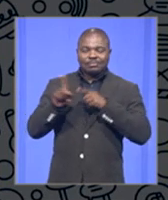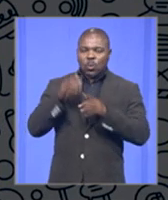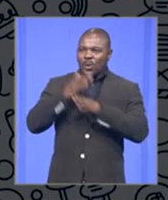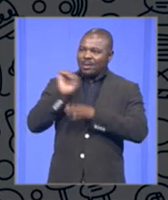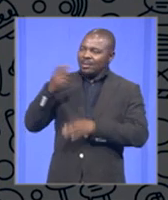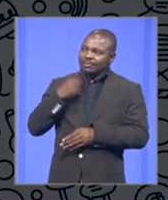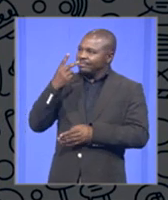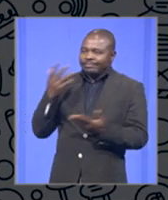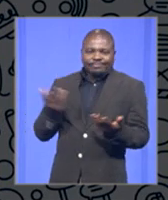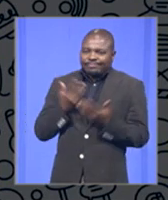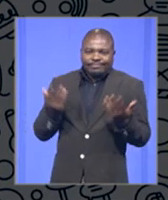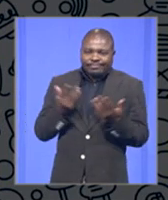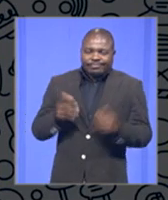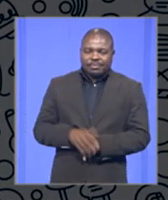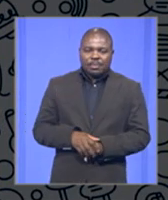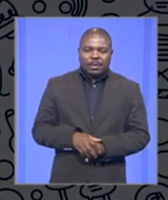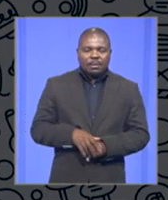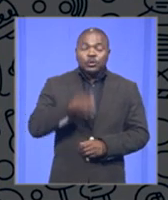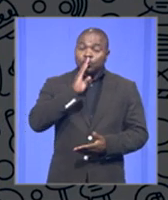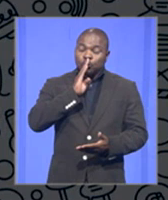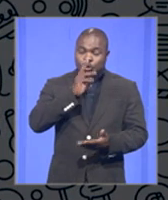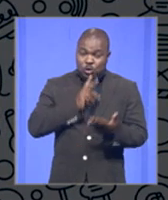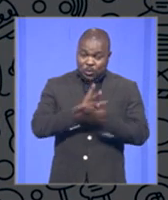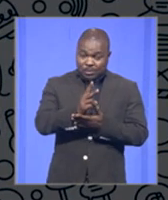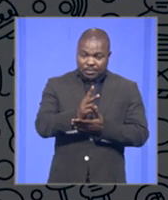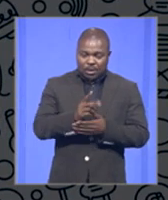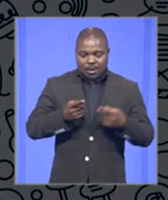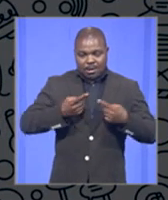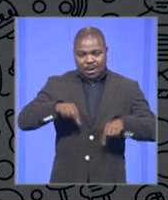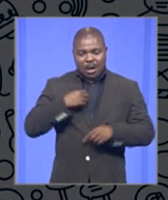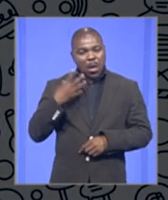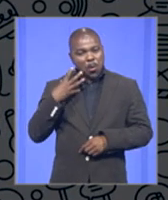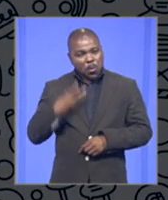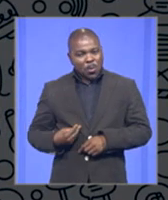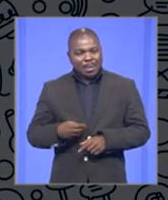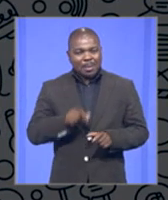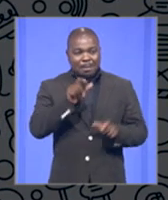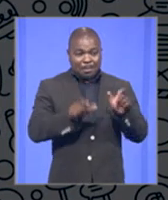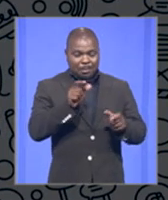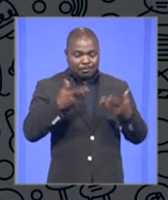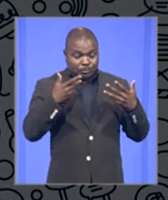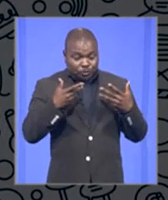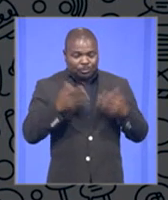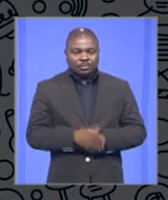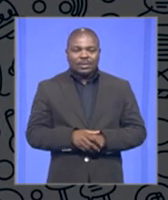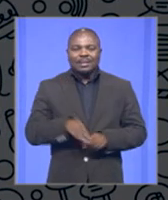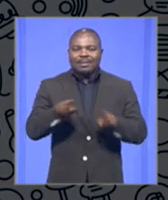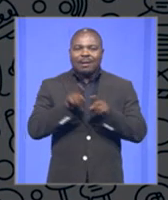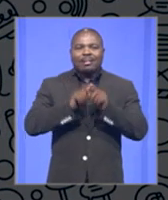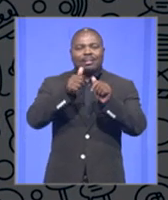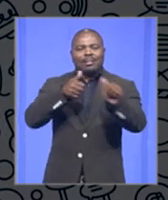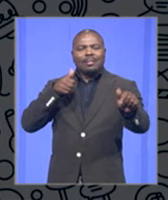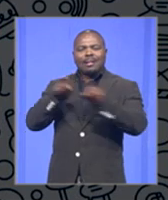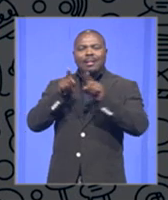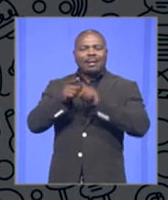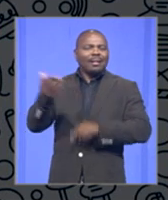ya gage le seng boammaruri ke gore re le batho ba dikodi dikhutsane re boetse morago ko dilemong tse re